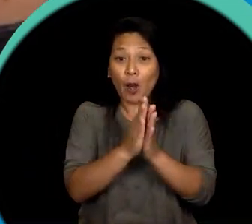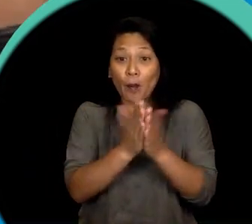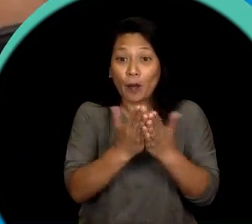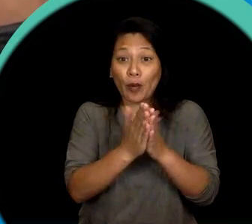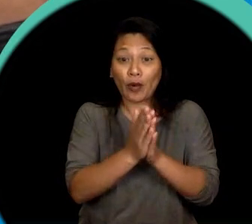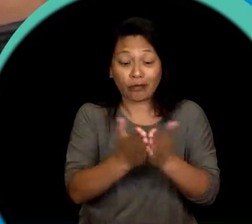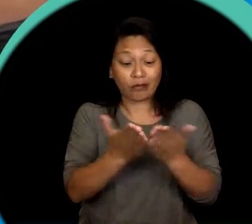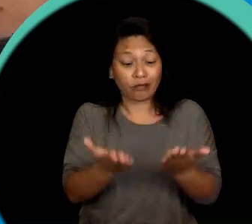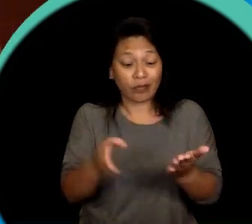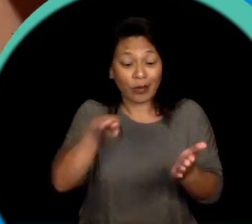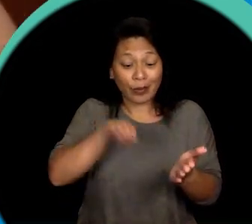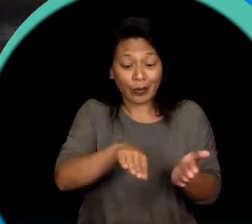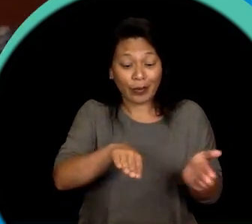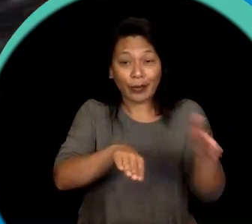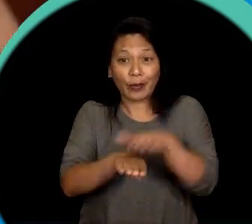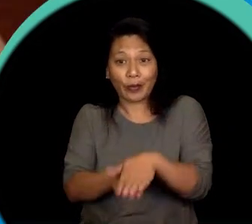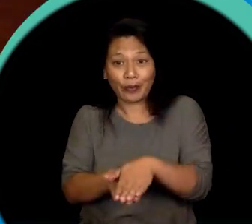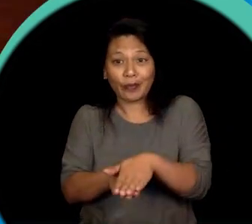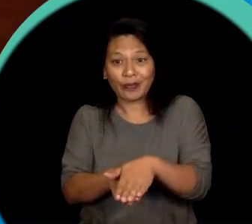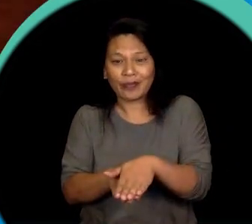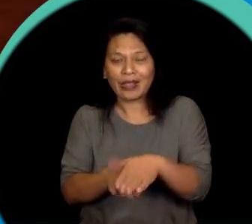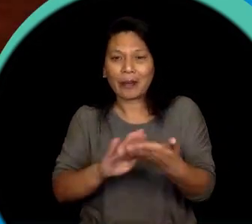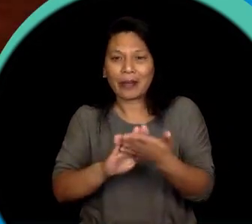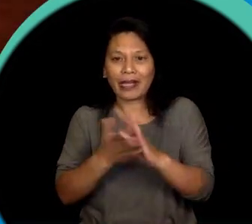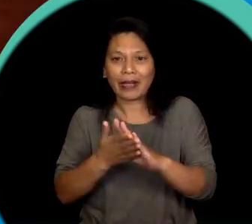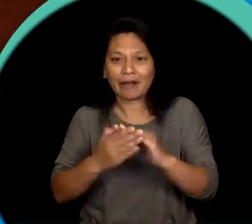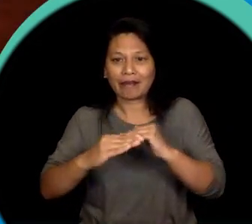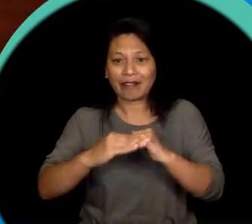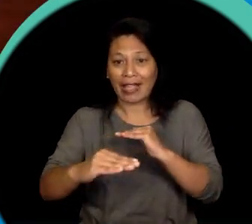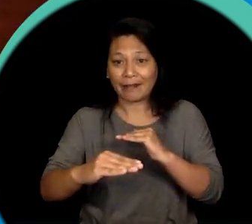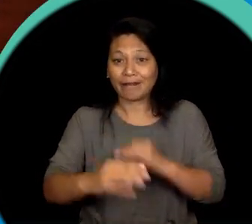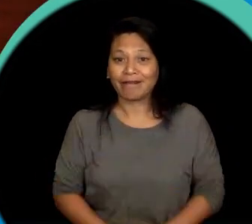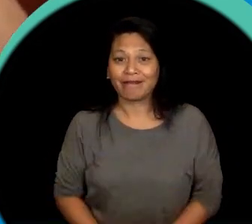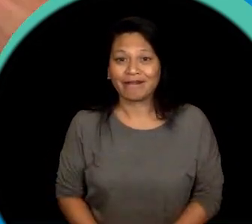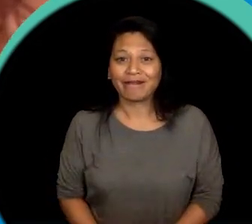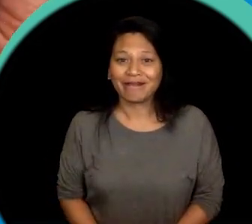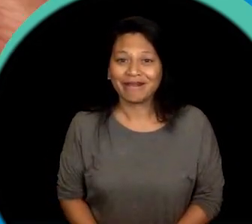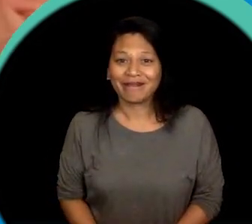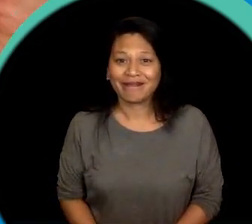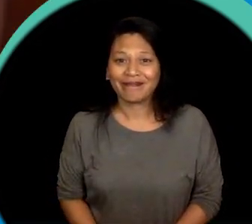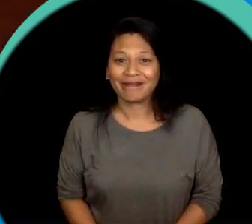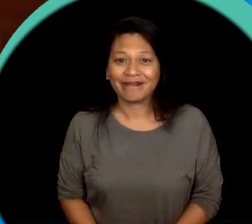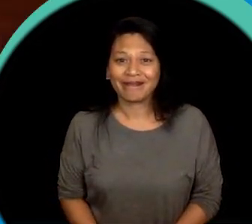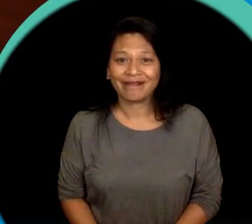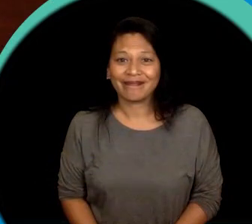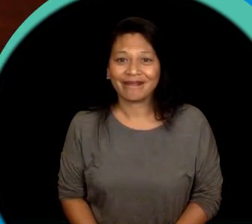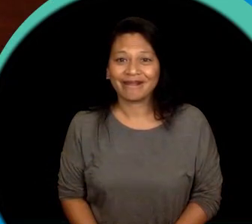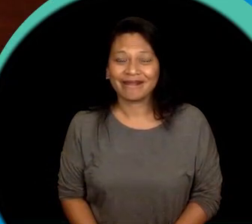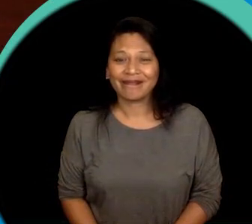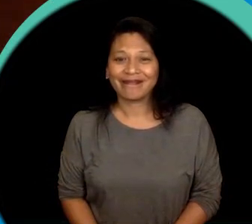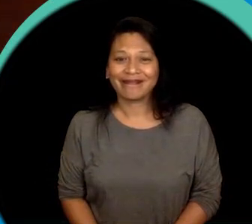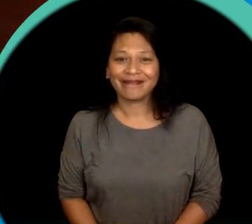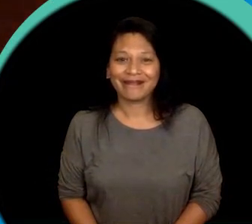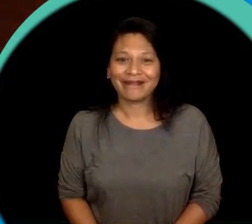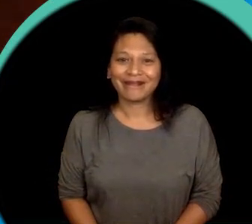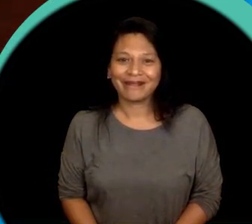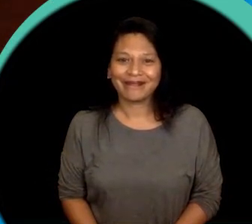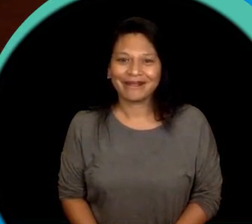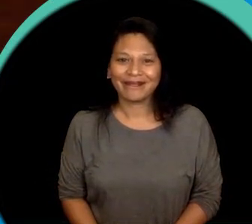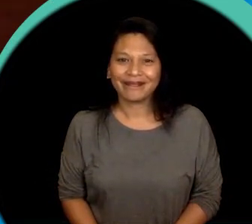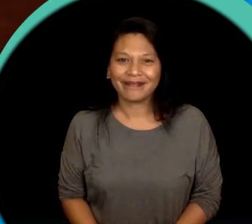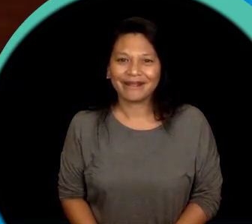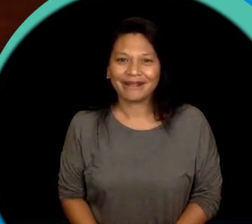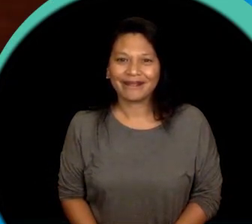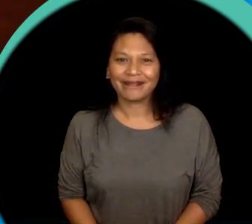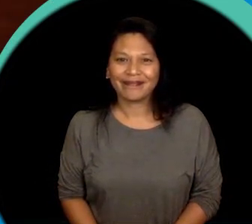that way I can use it for something like this. Yes, this will work.